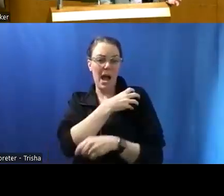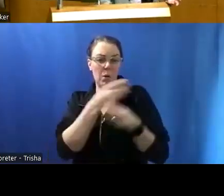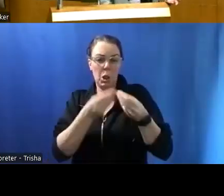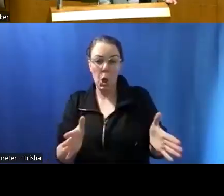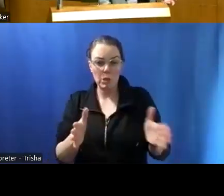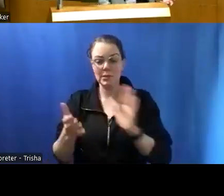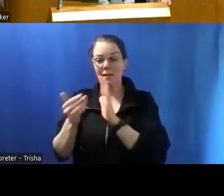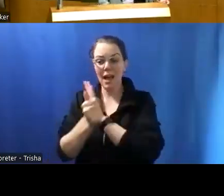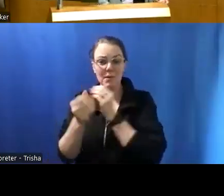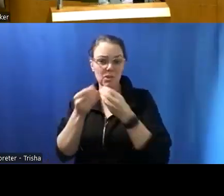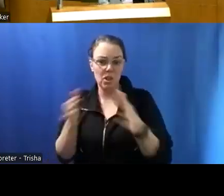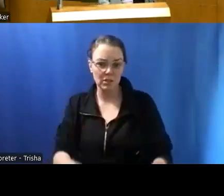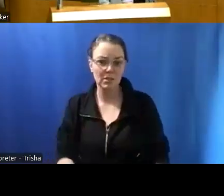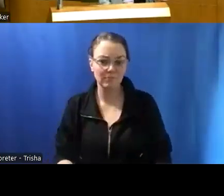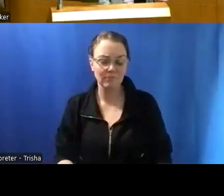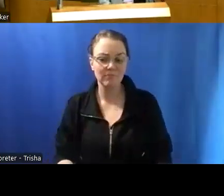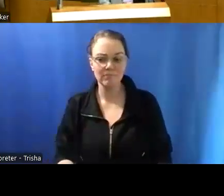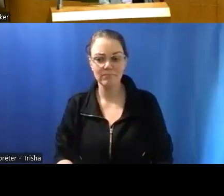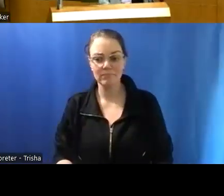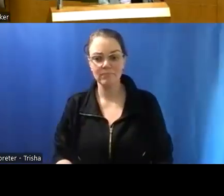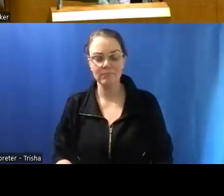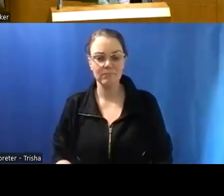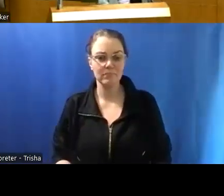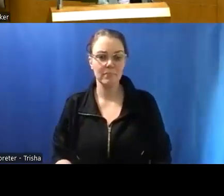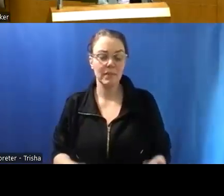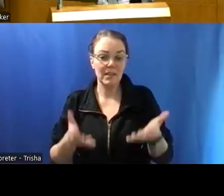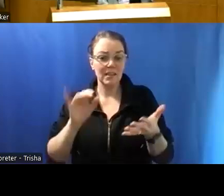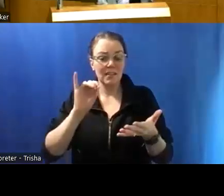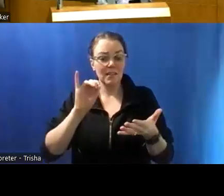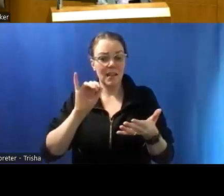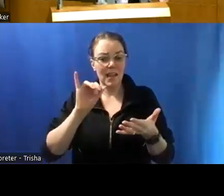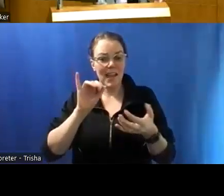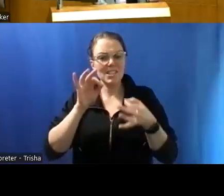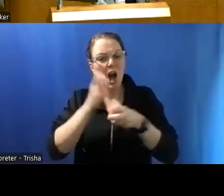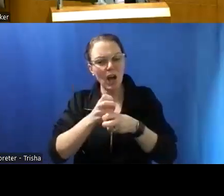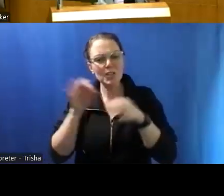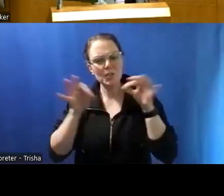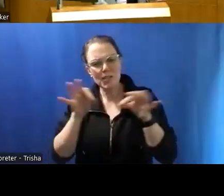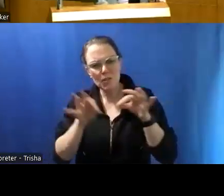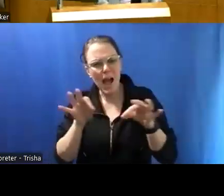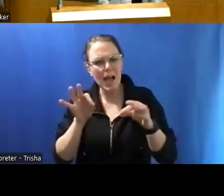competence. And again, if that's something, it's hard to describe, but it's